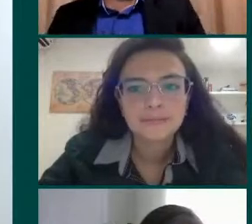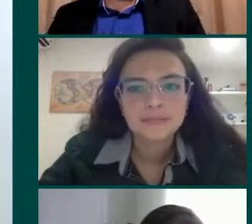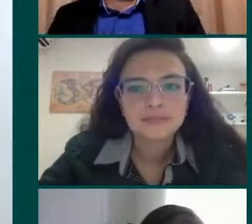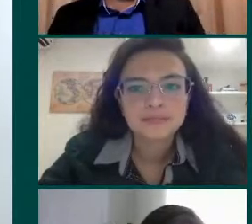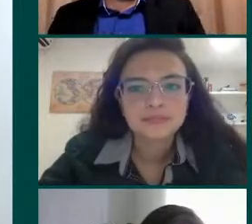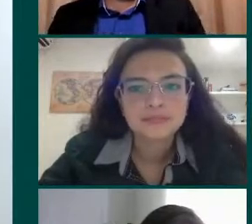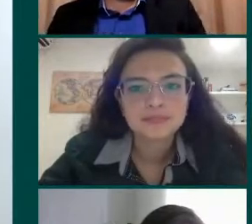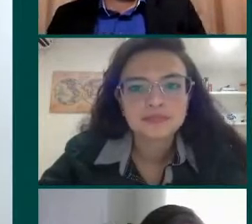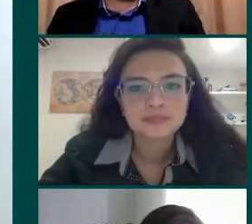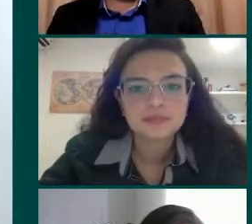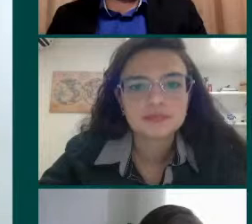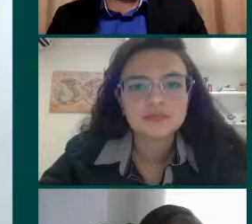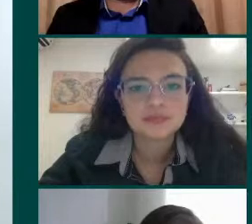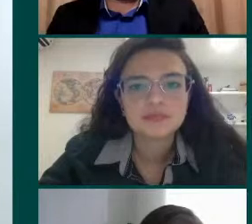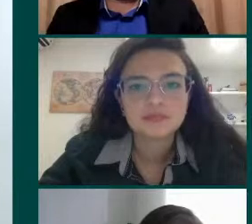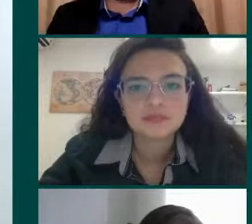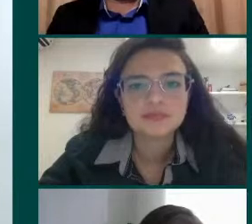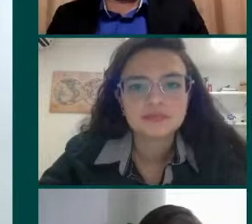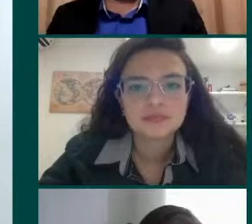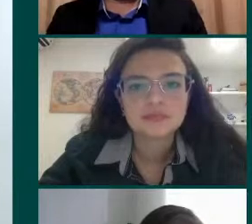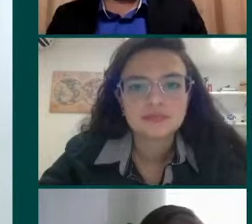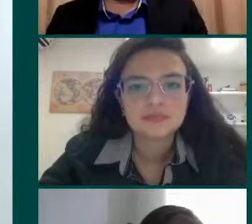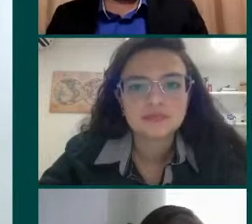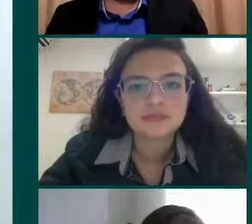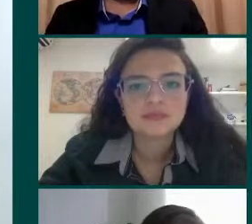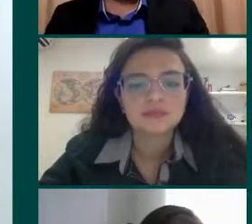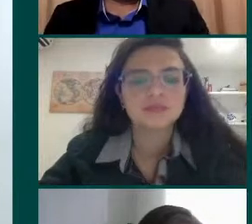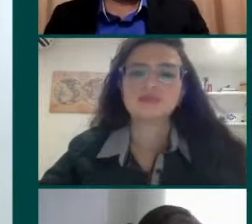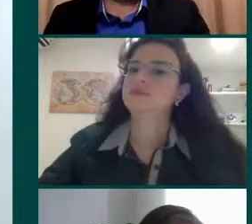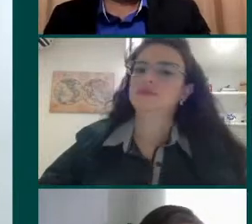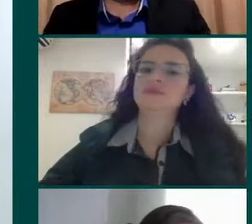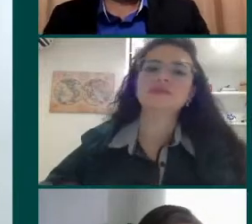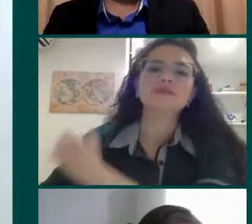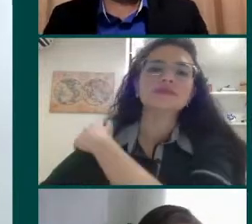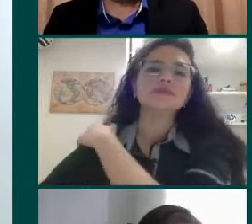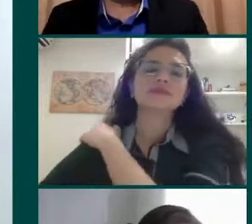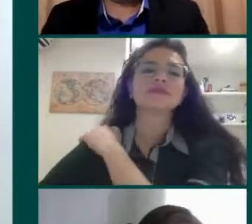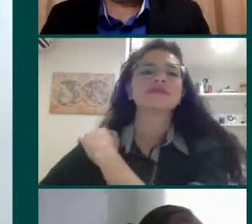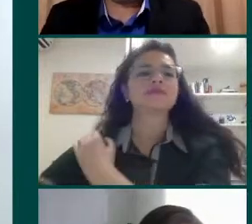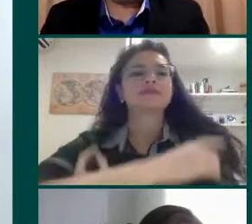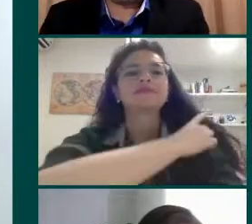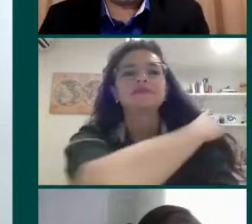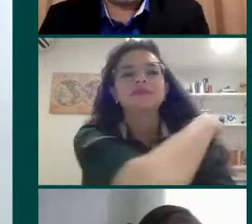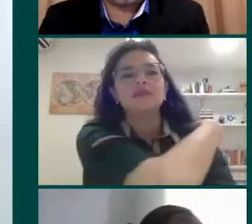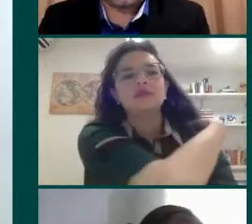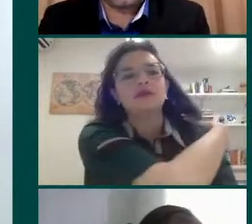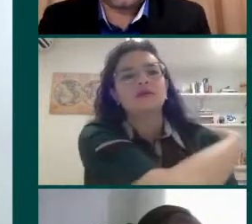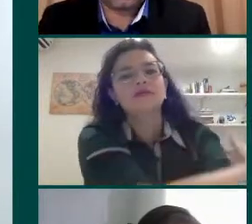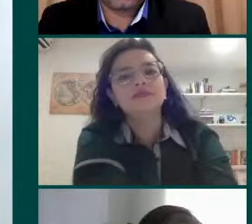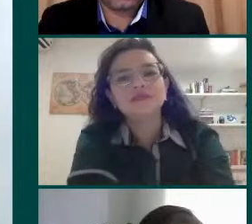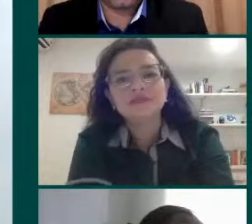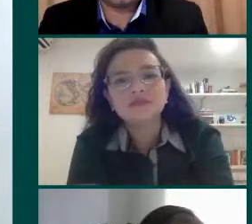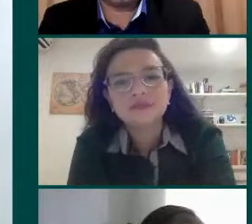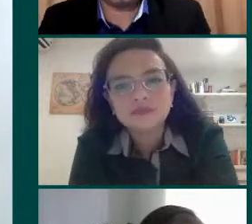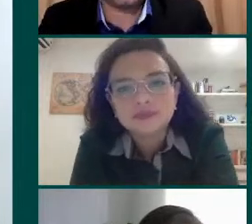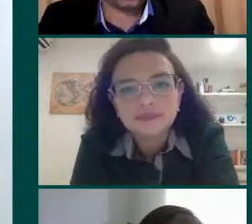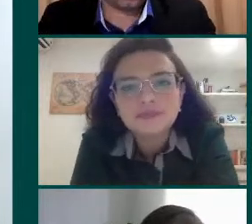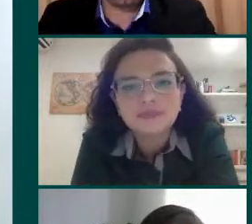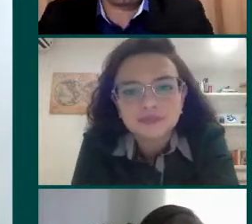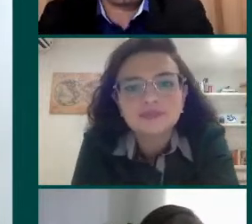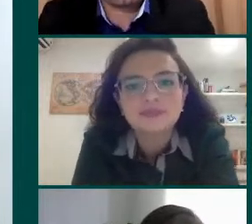fuel. In talking about airships, production